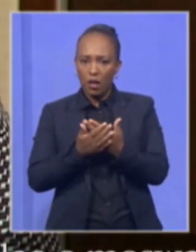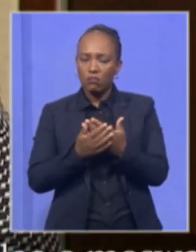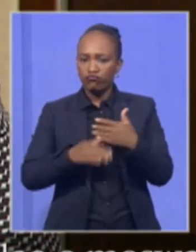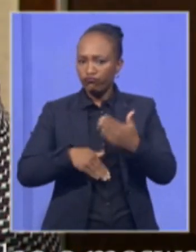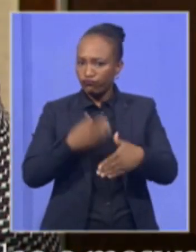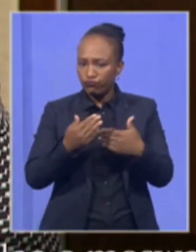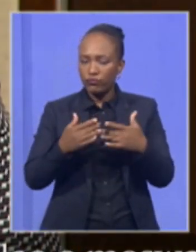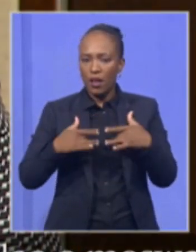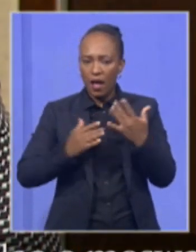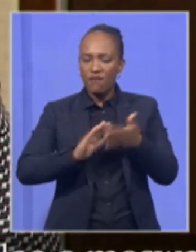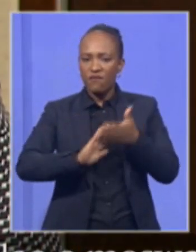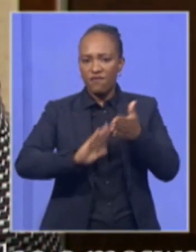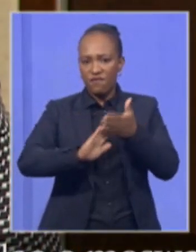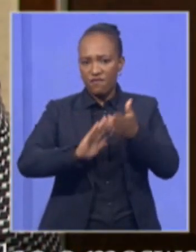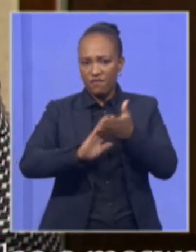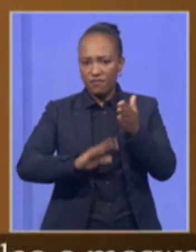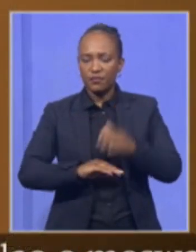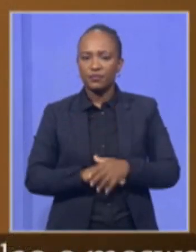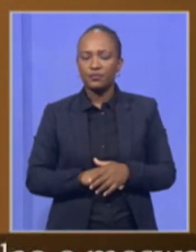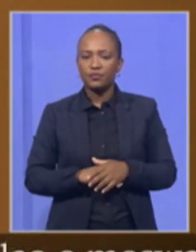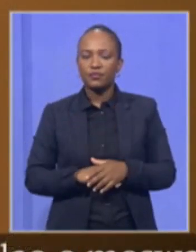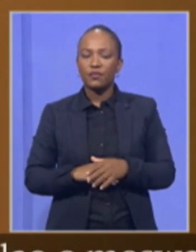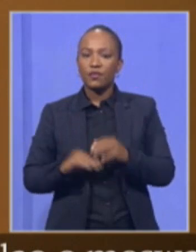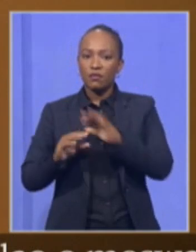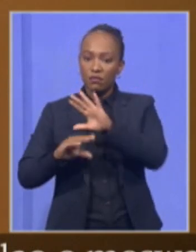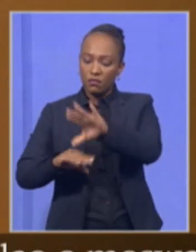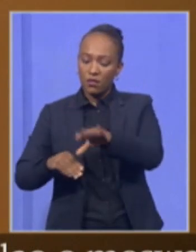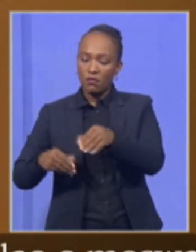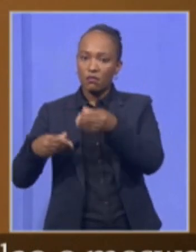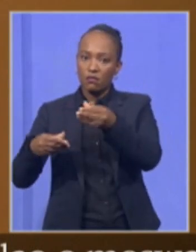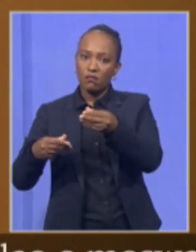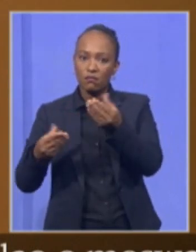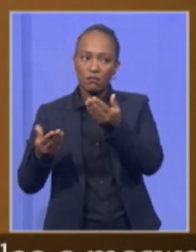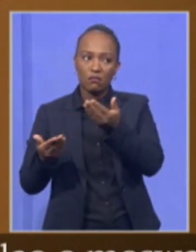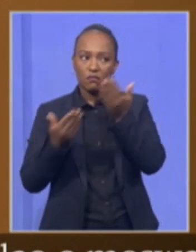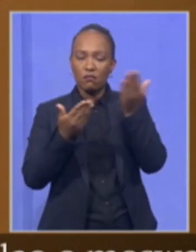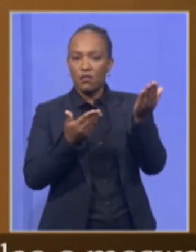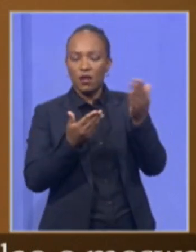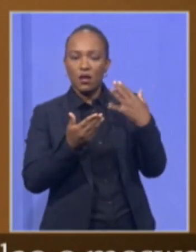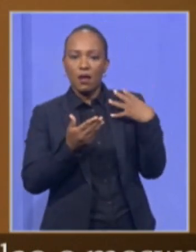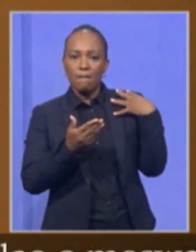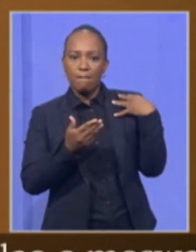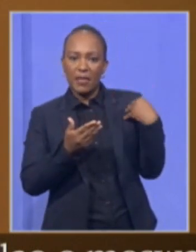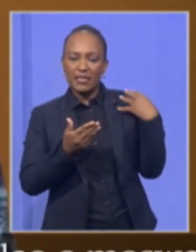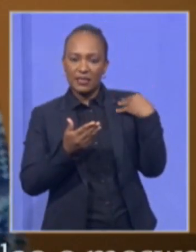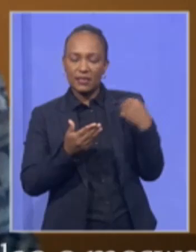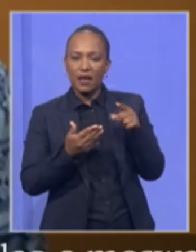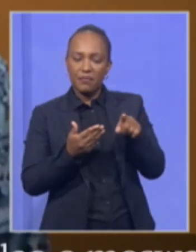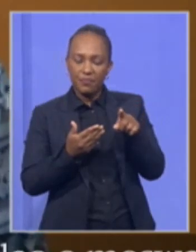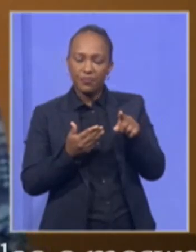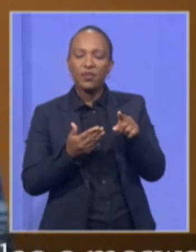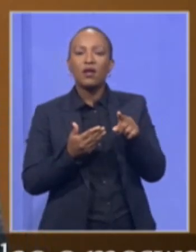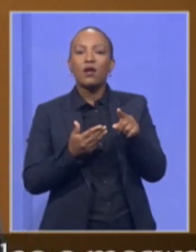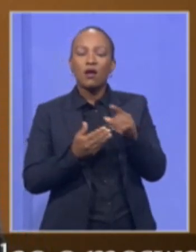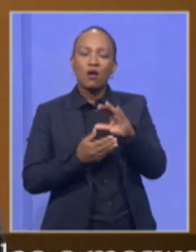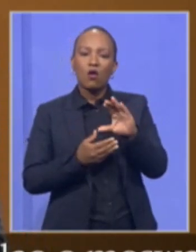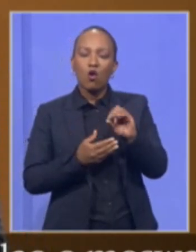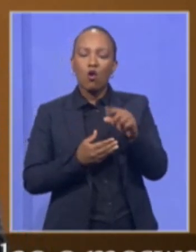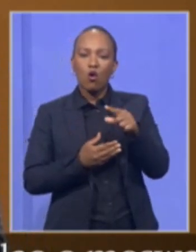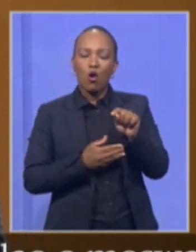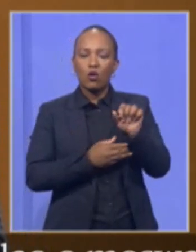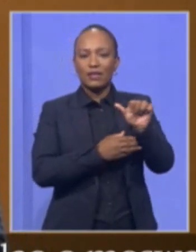productive. This framework has been handed over to the Minister of Cooperative Governance and Traditional Affairs as